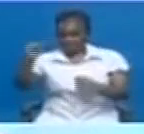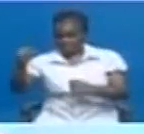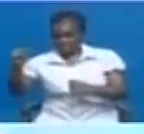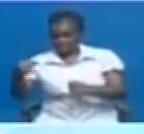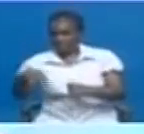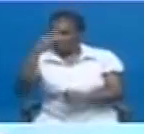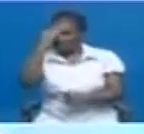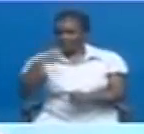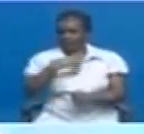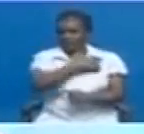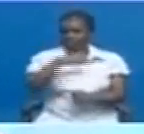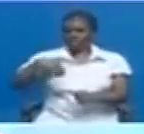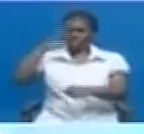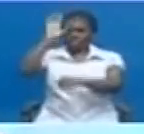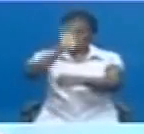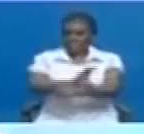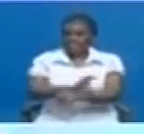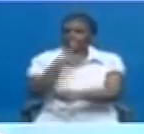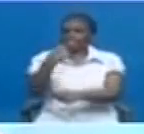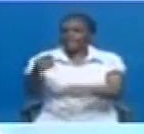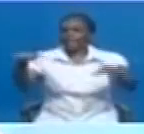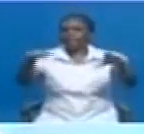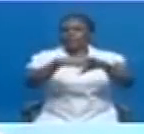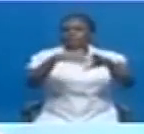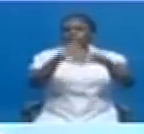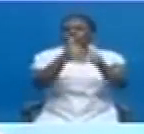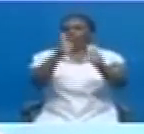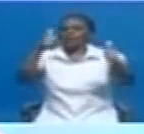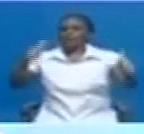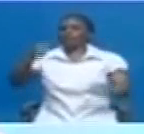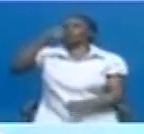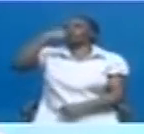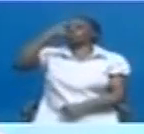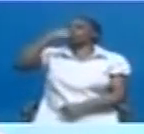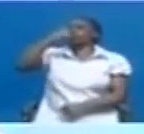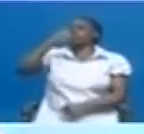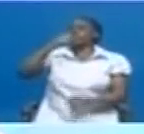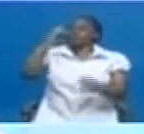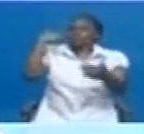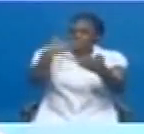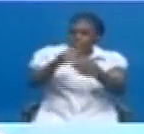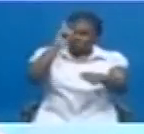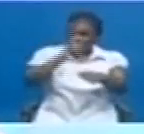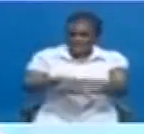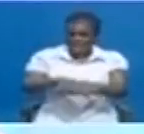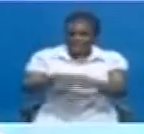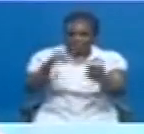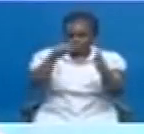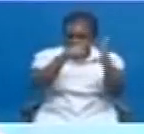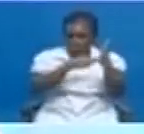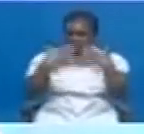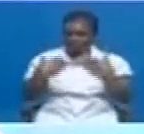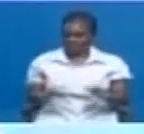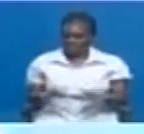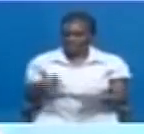the Catholic Church has told its members to boycott the polio vaccination until underlying issues are resolved. The church says